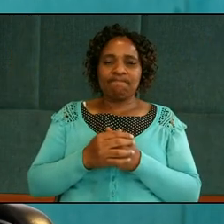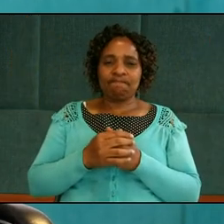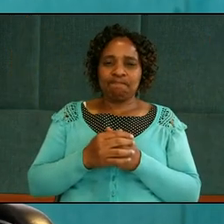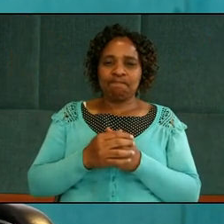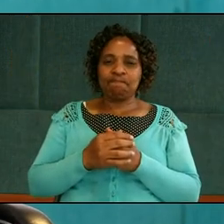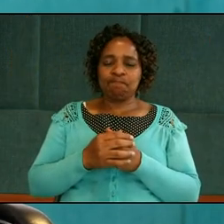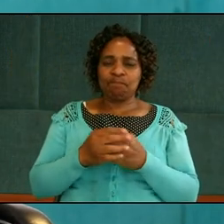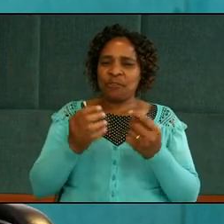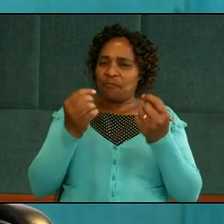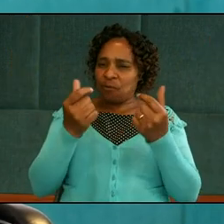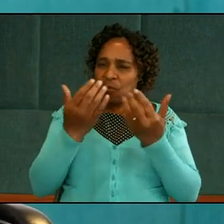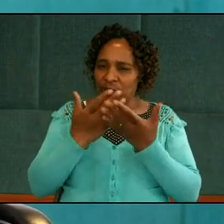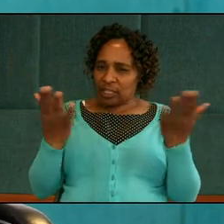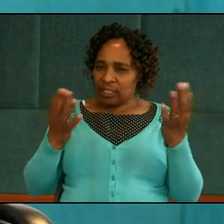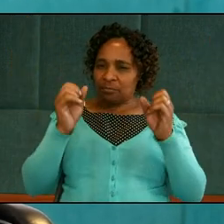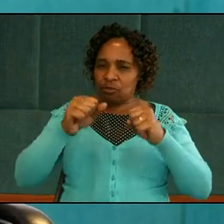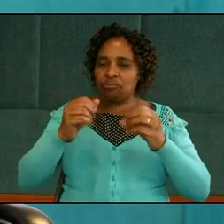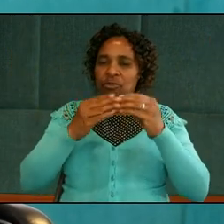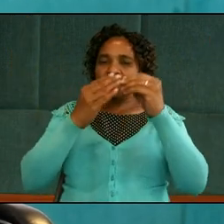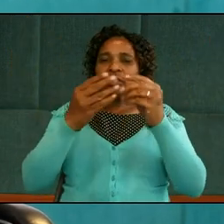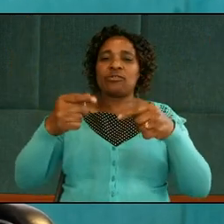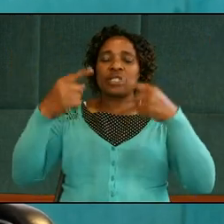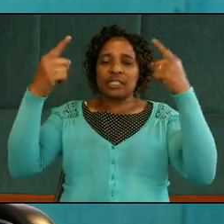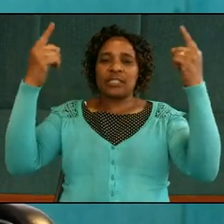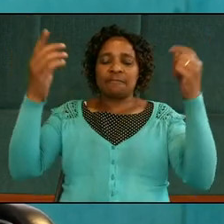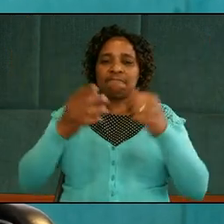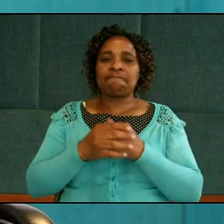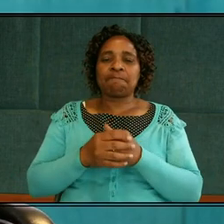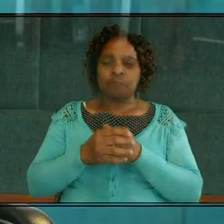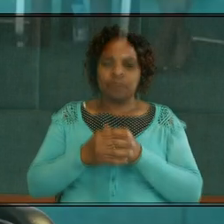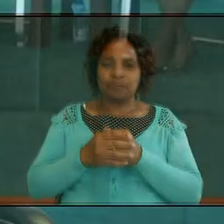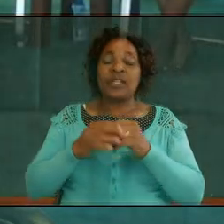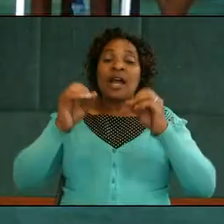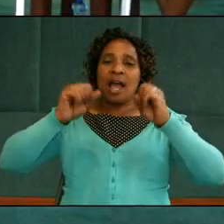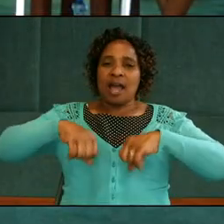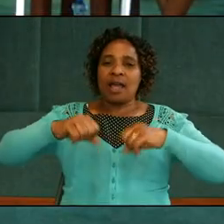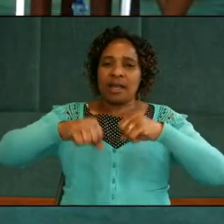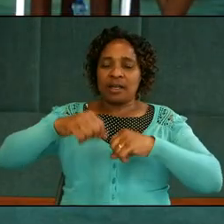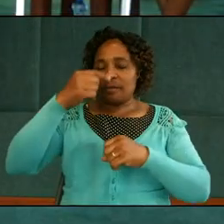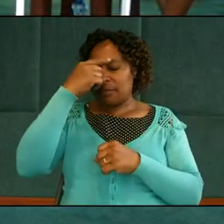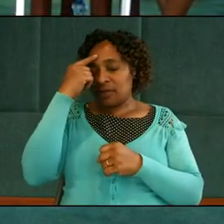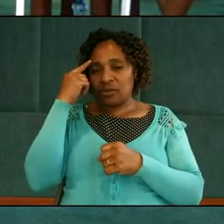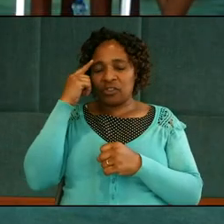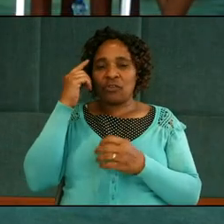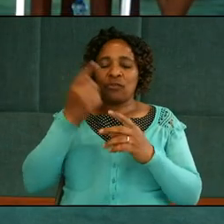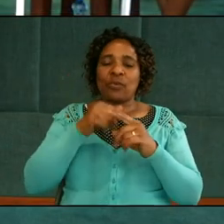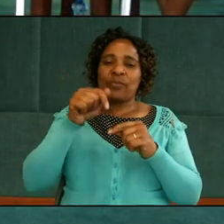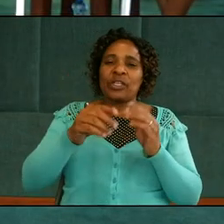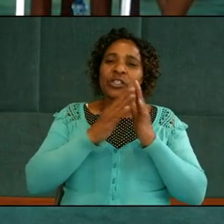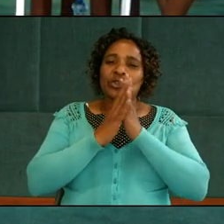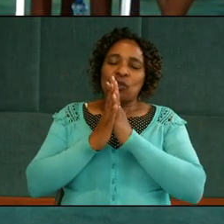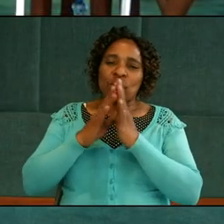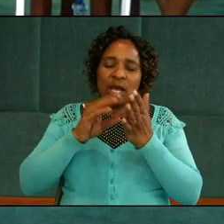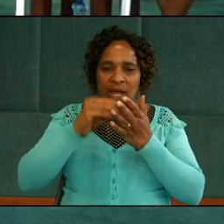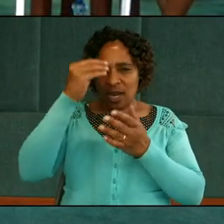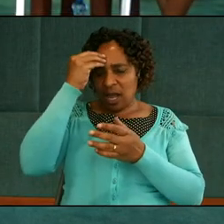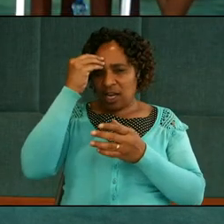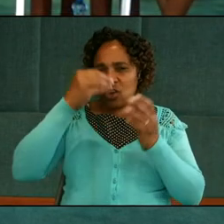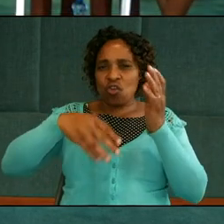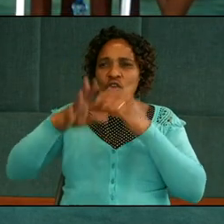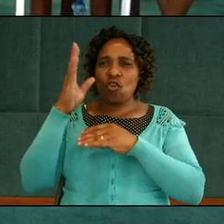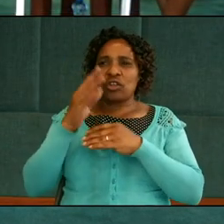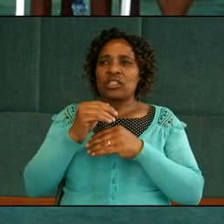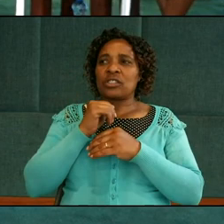Few things can lead to success. Amen. And I agree with that because from this story, I learned that God is